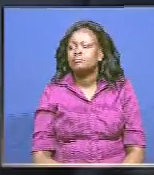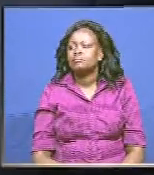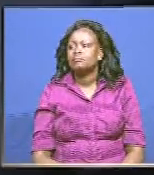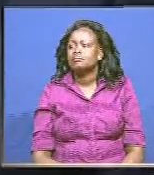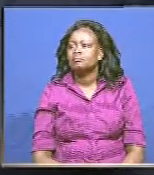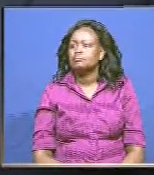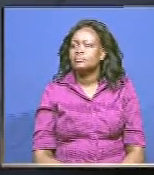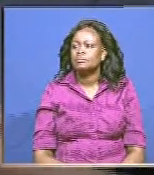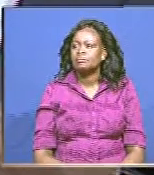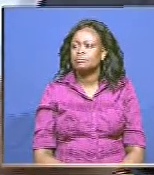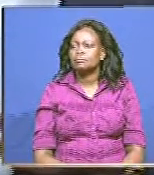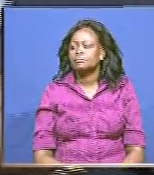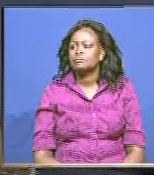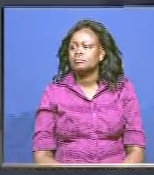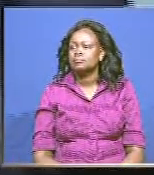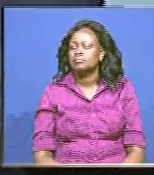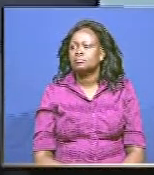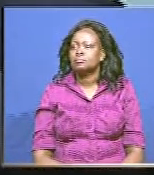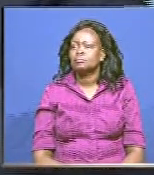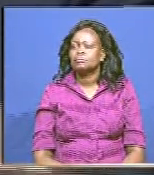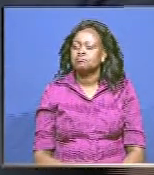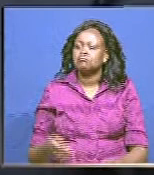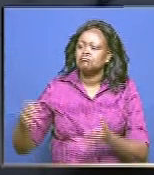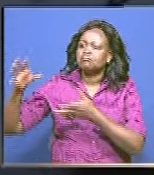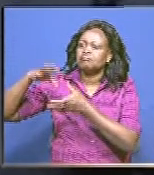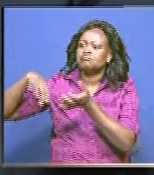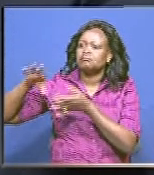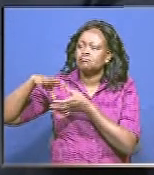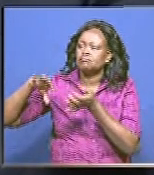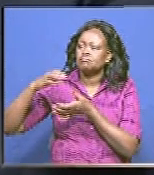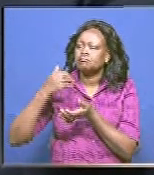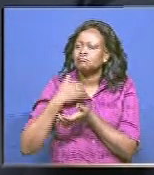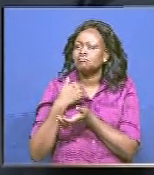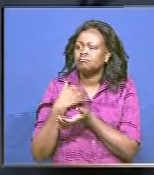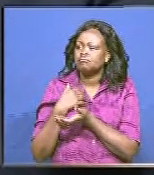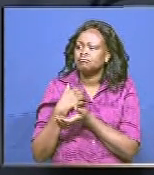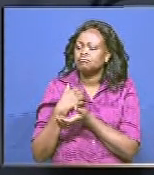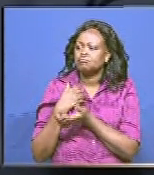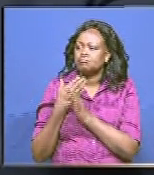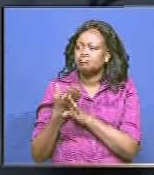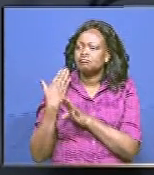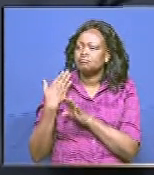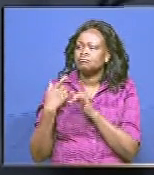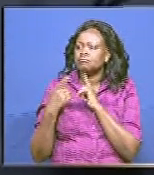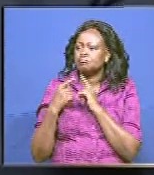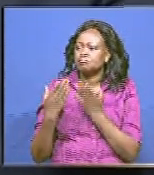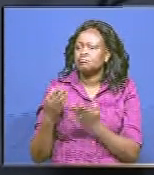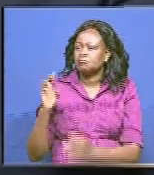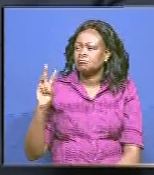Now, I think we are a bit getting confused somehow. Even before we talk about